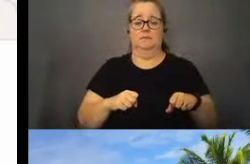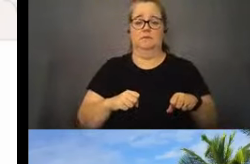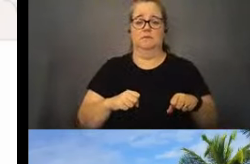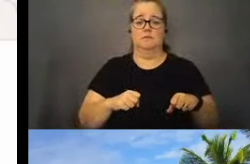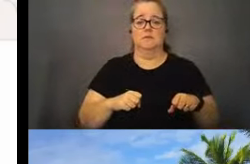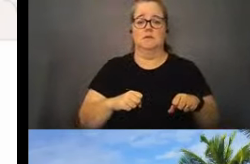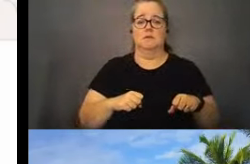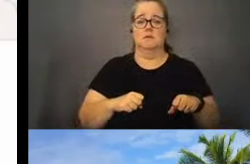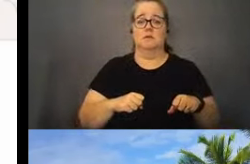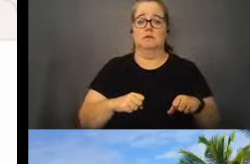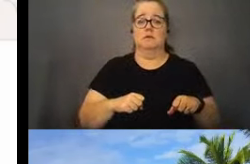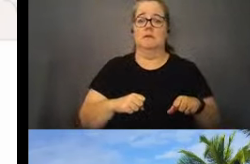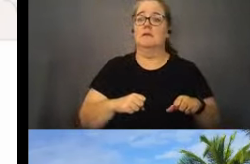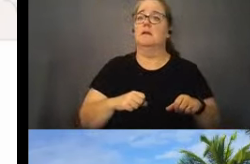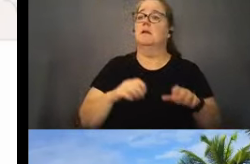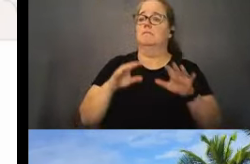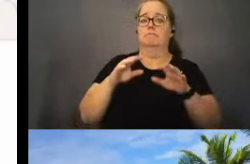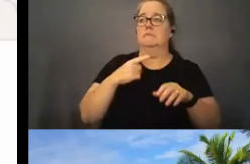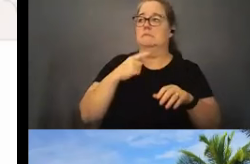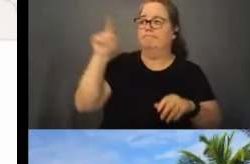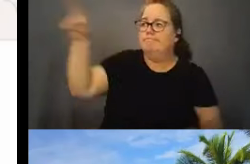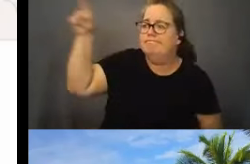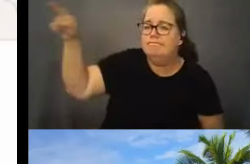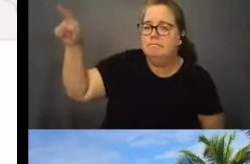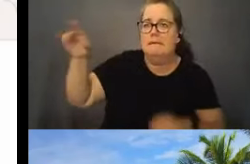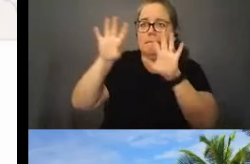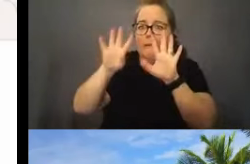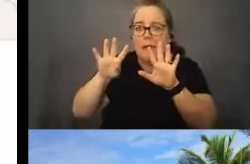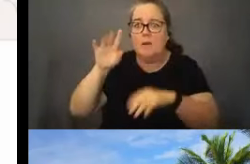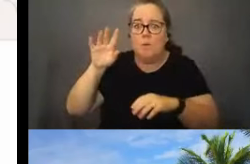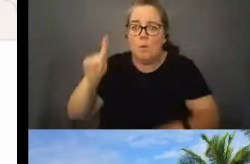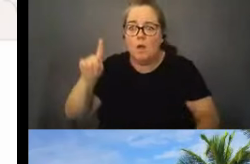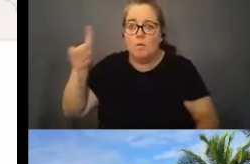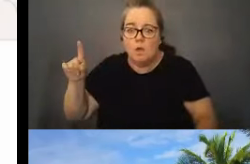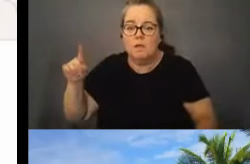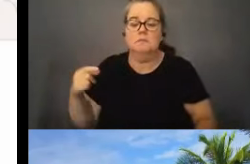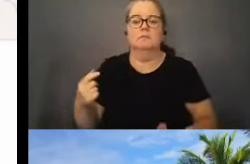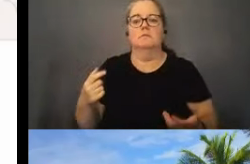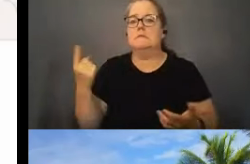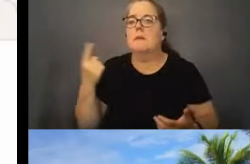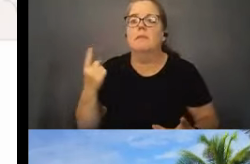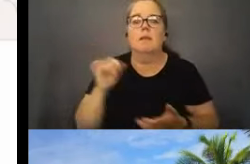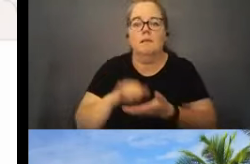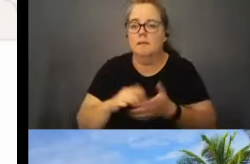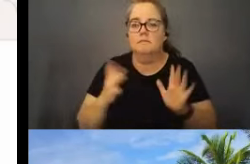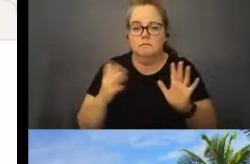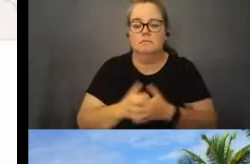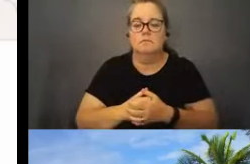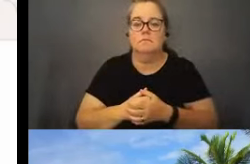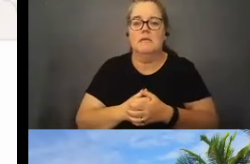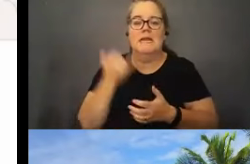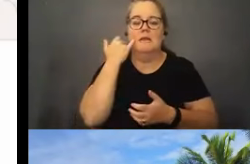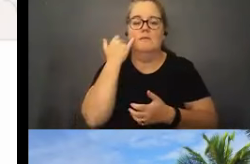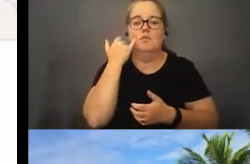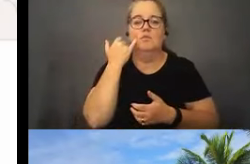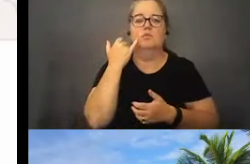say 911 and point at someone. And if you, you know, are saying, like, trying to